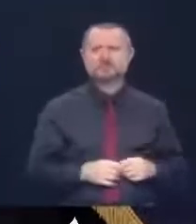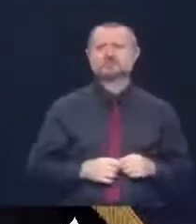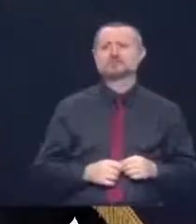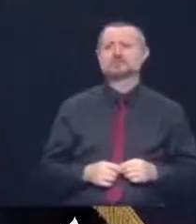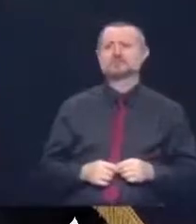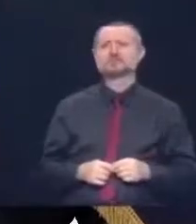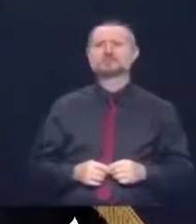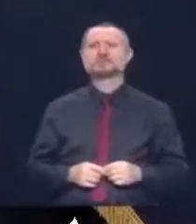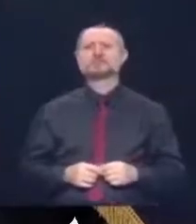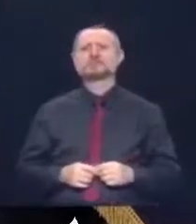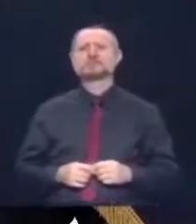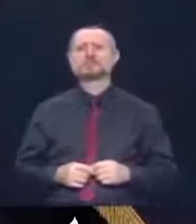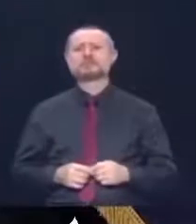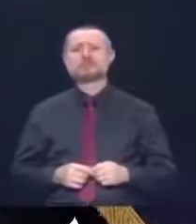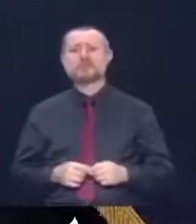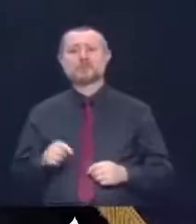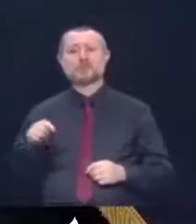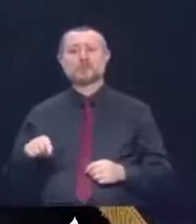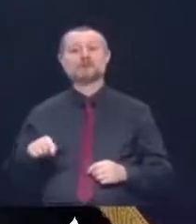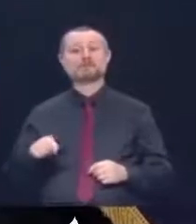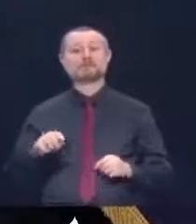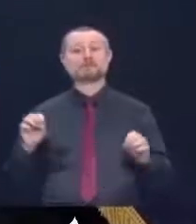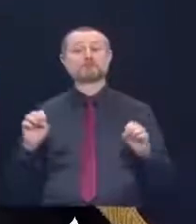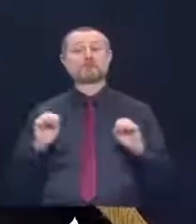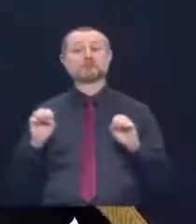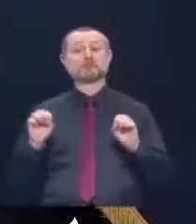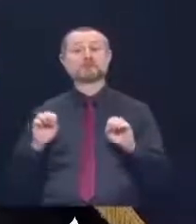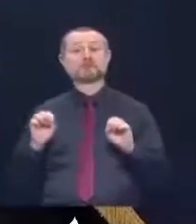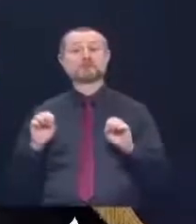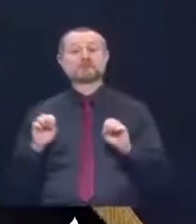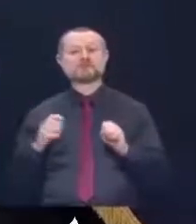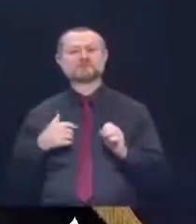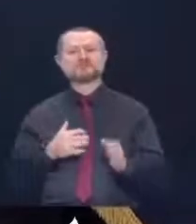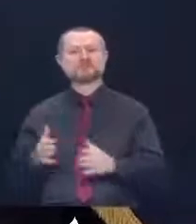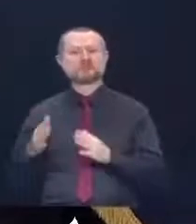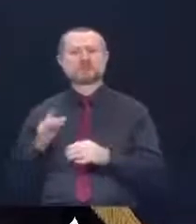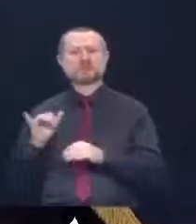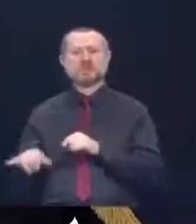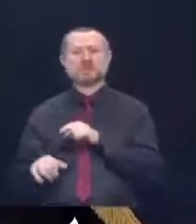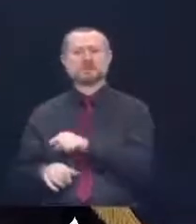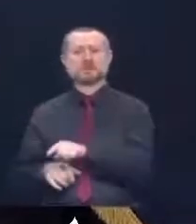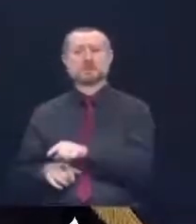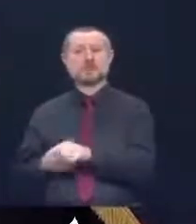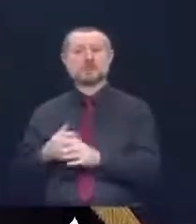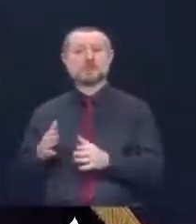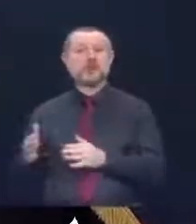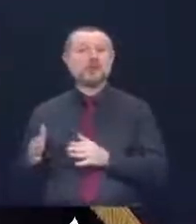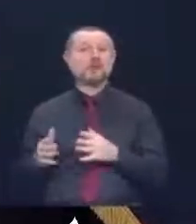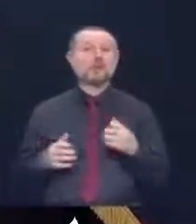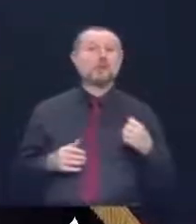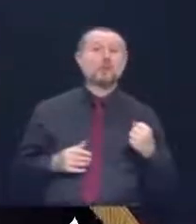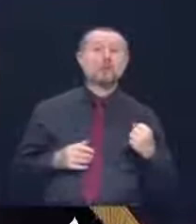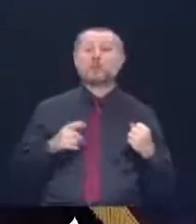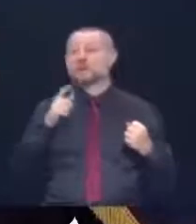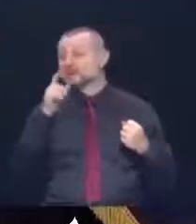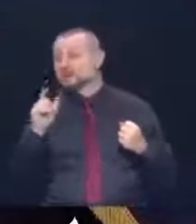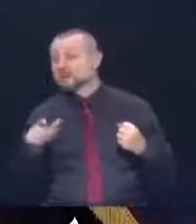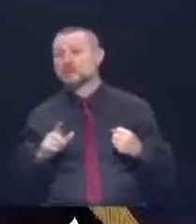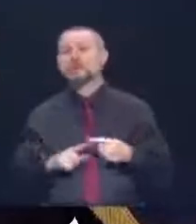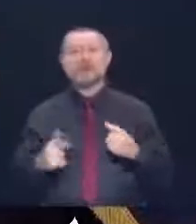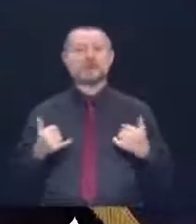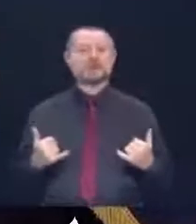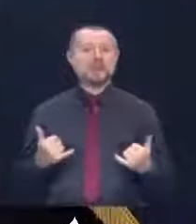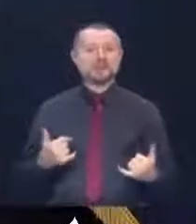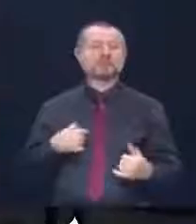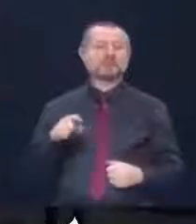a planned emergency facility in the spring. We didn't use it. Now we need it. Have you spoken